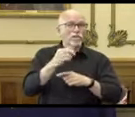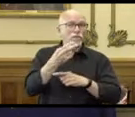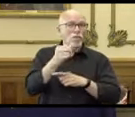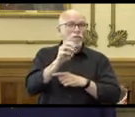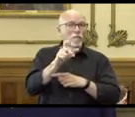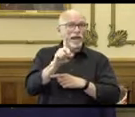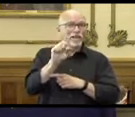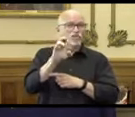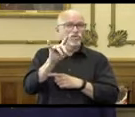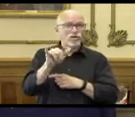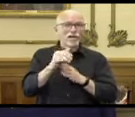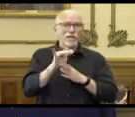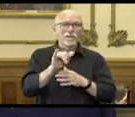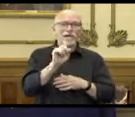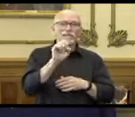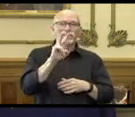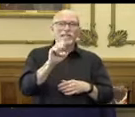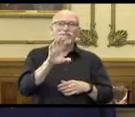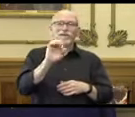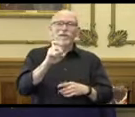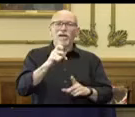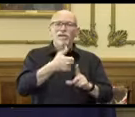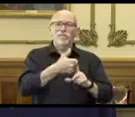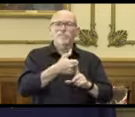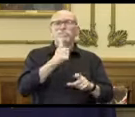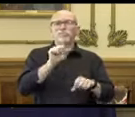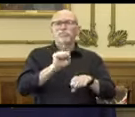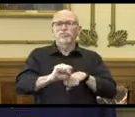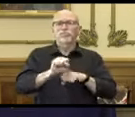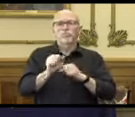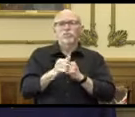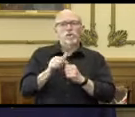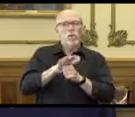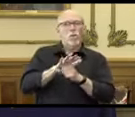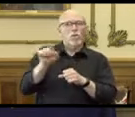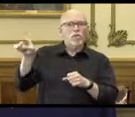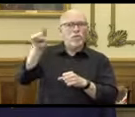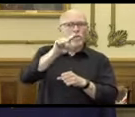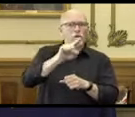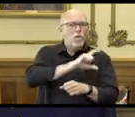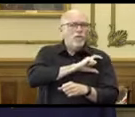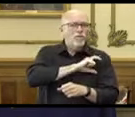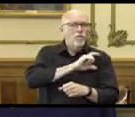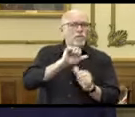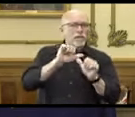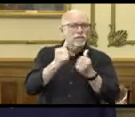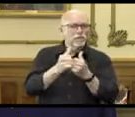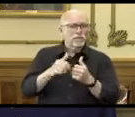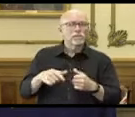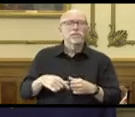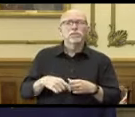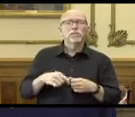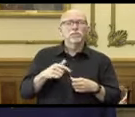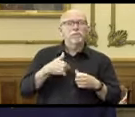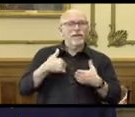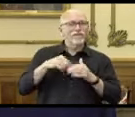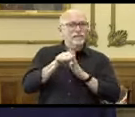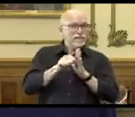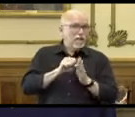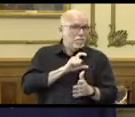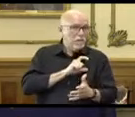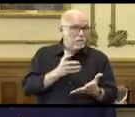Security, led by Steve Cox, who is working with local law enforcement agencies. We have our state